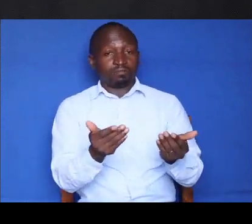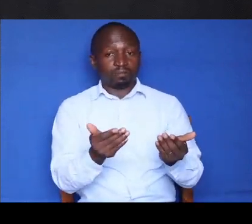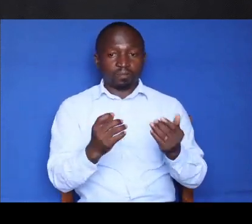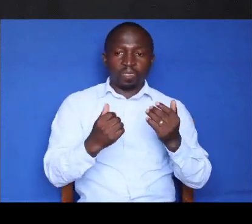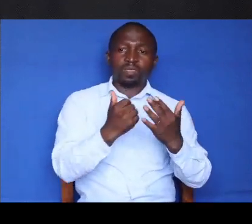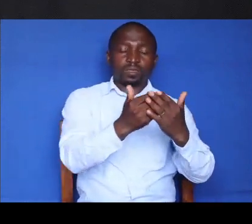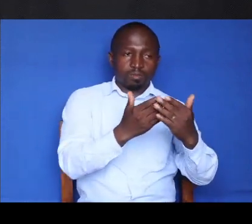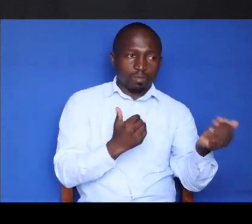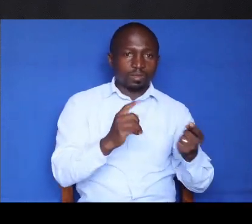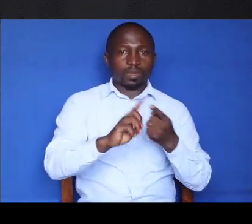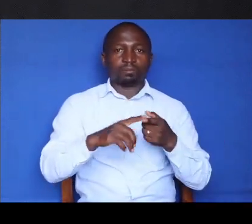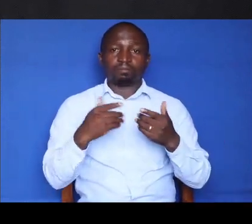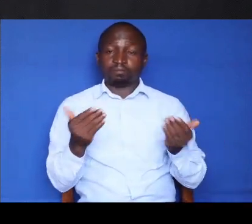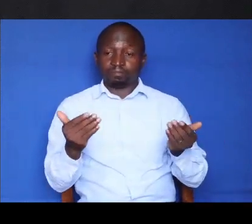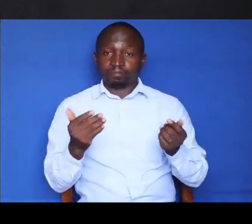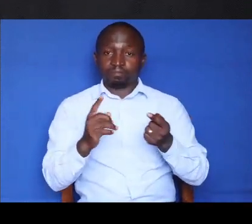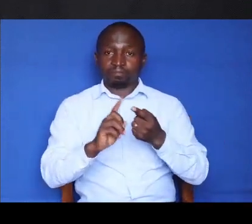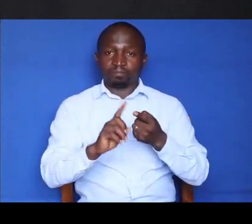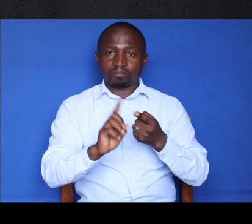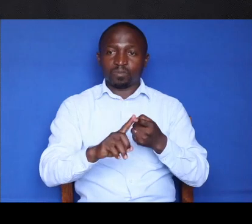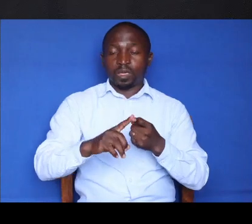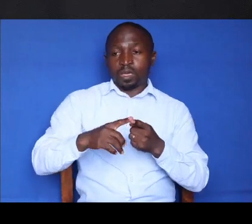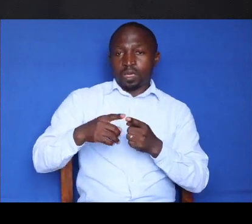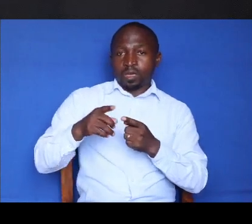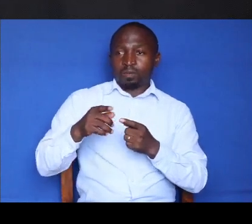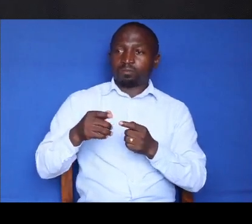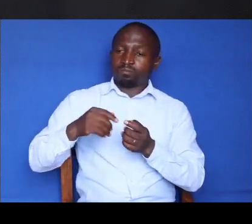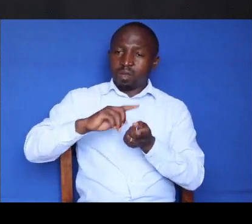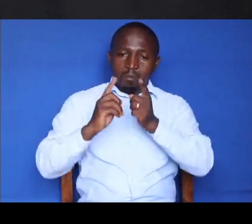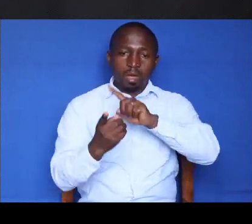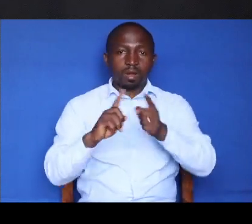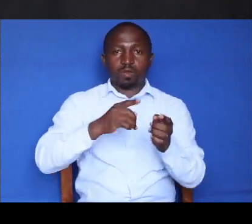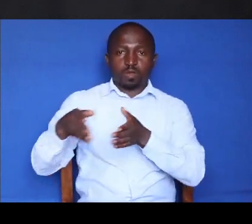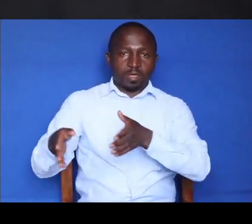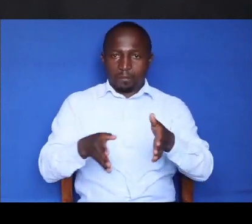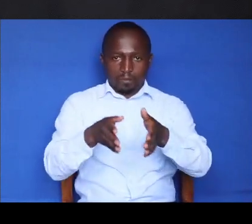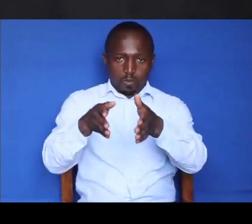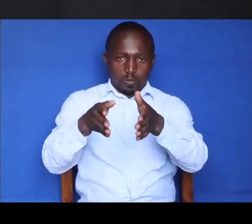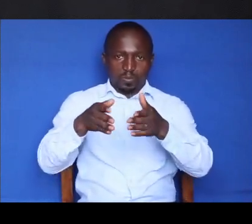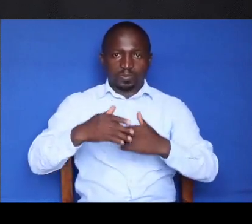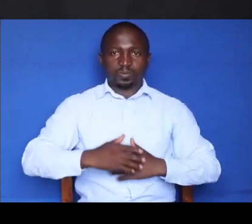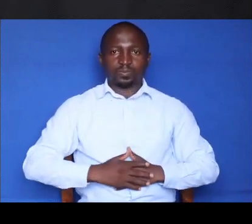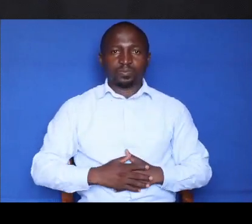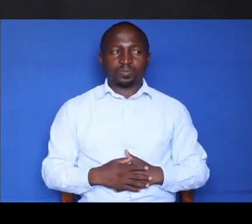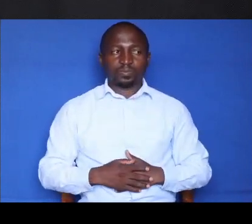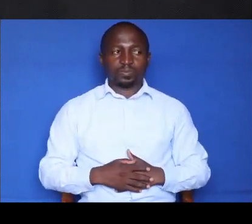Erosive power is stimulated to make what we used to say river rejuvenation.